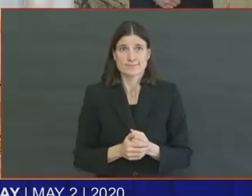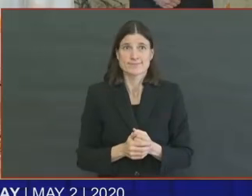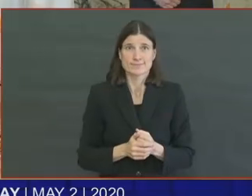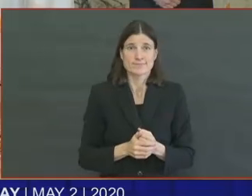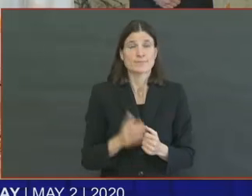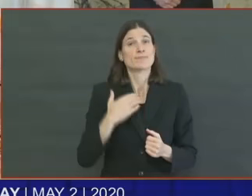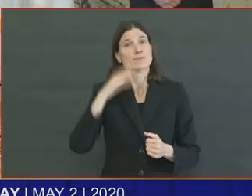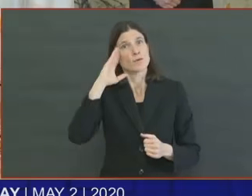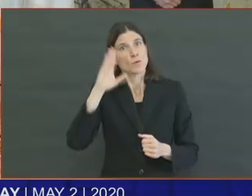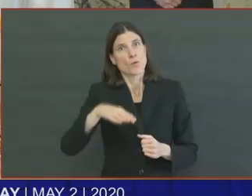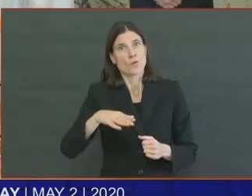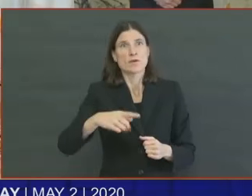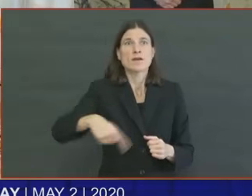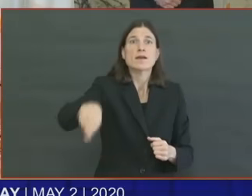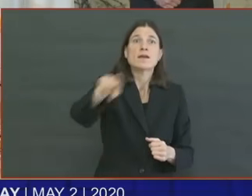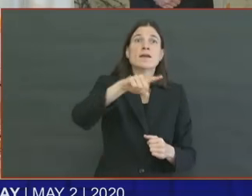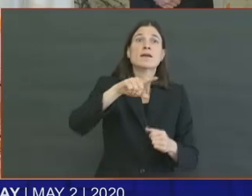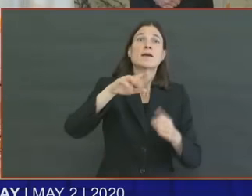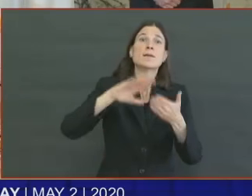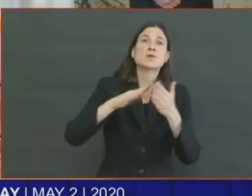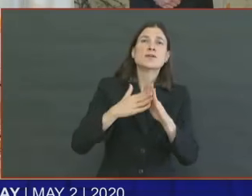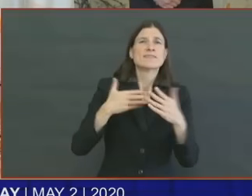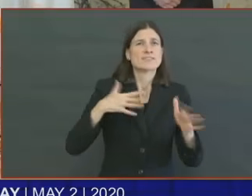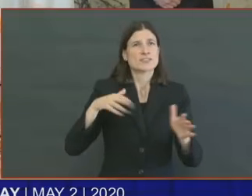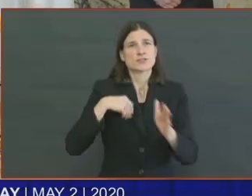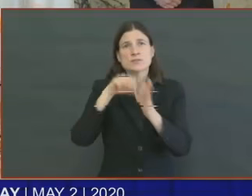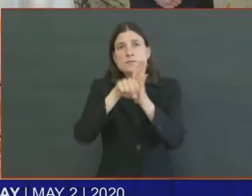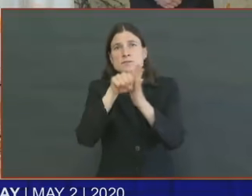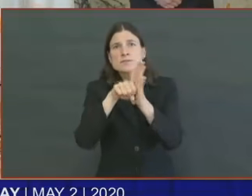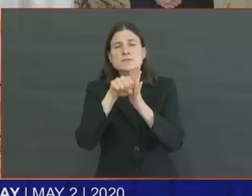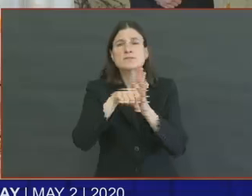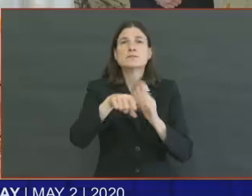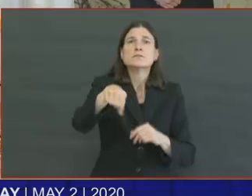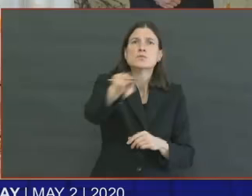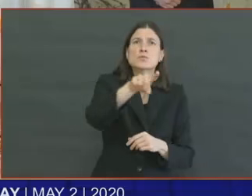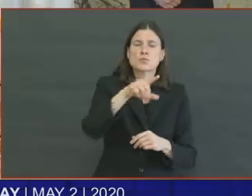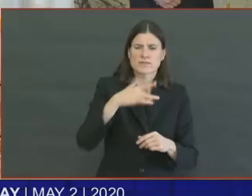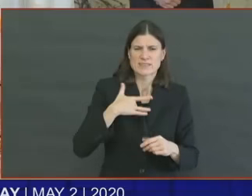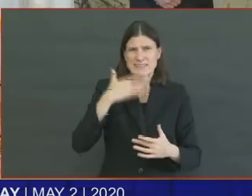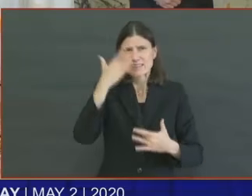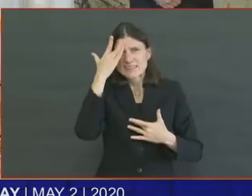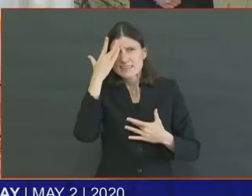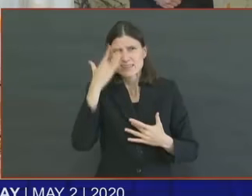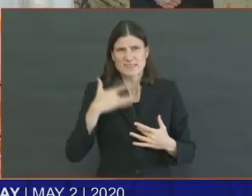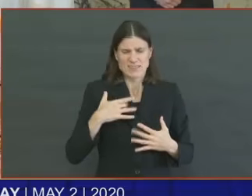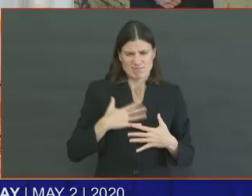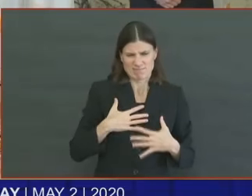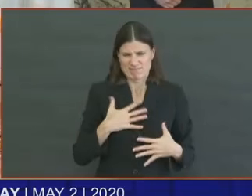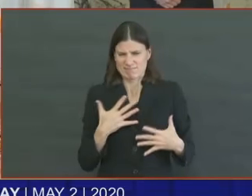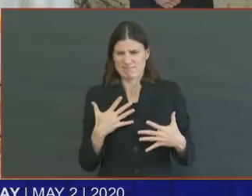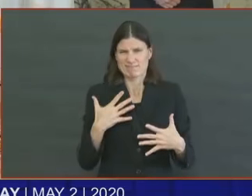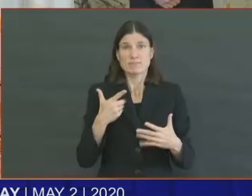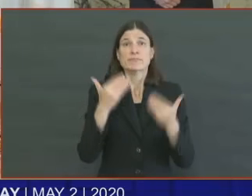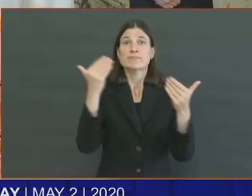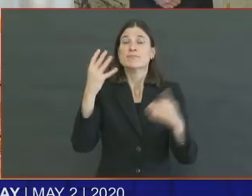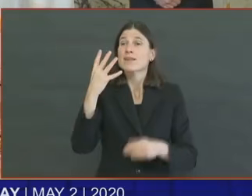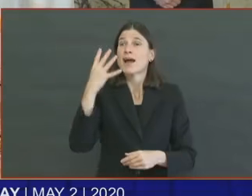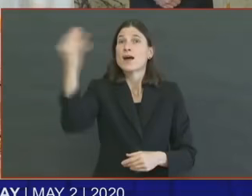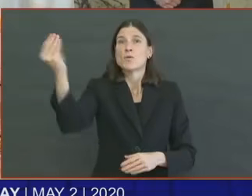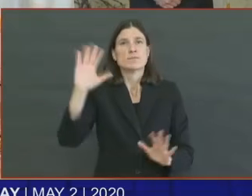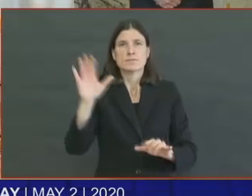and need to continue to say, if you don't feel well, you should not be going out. That is